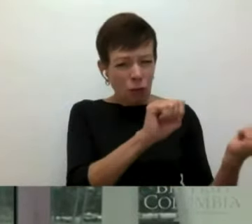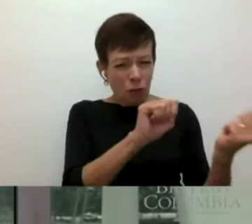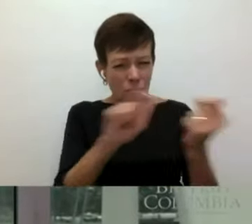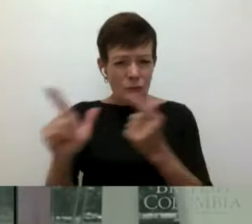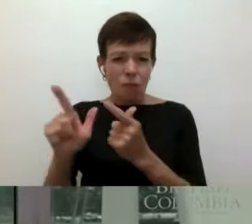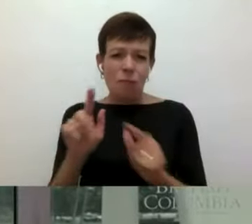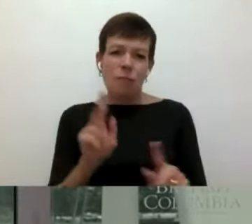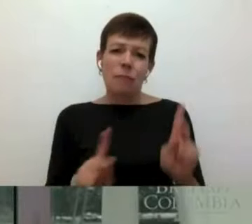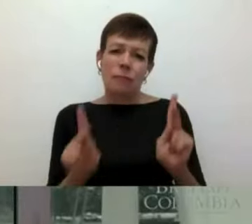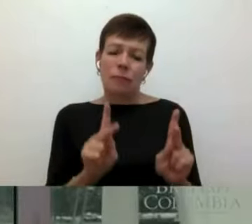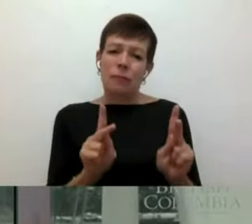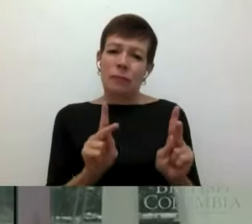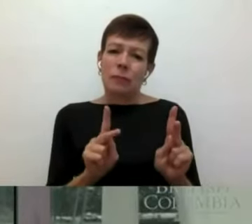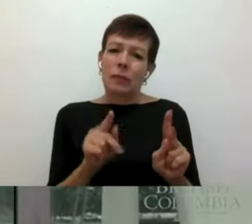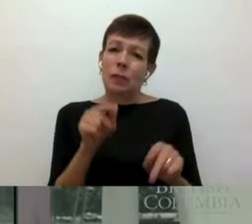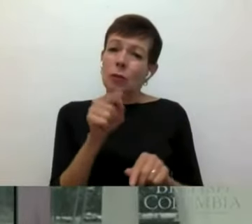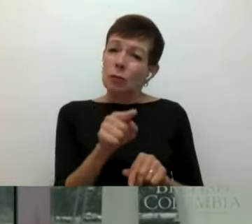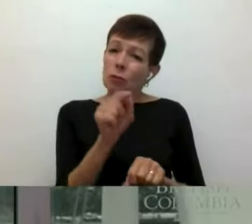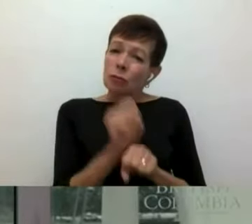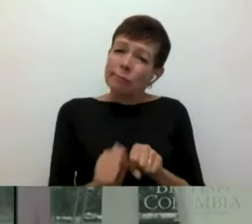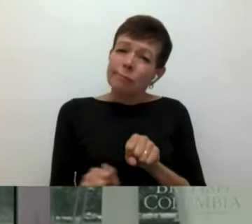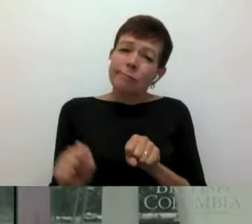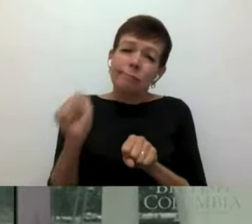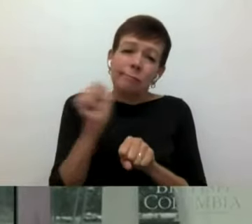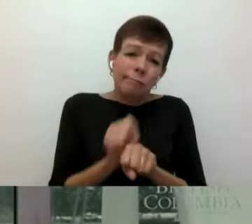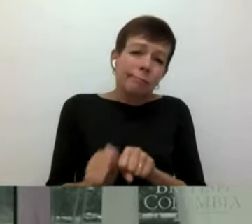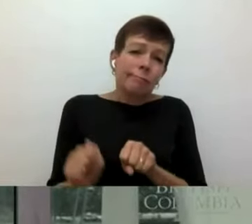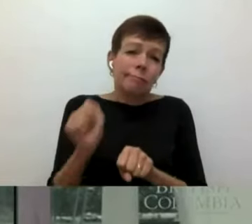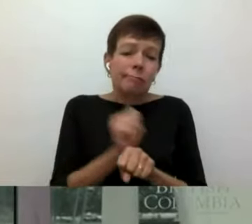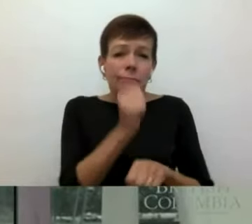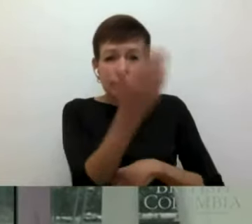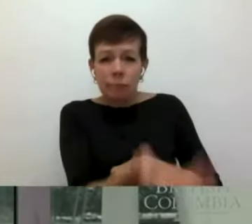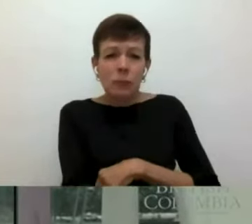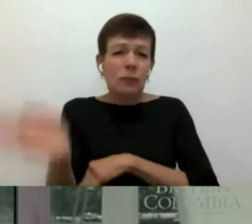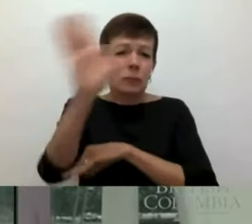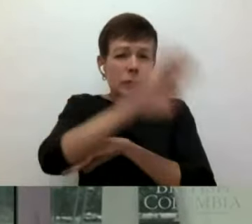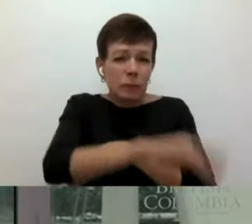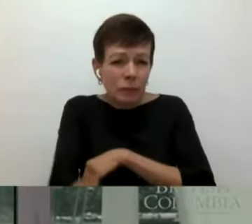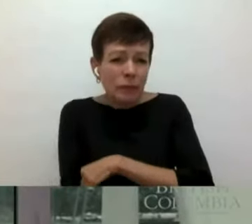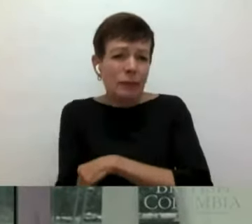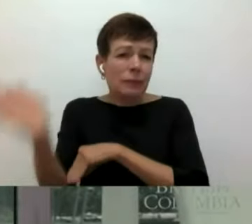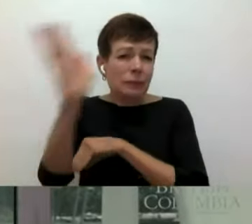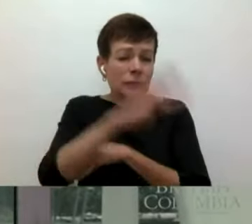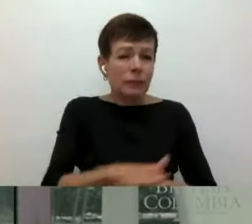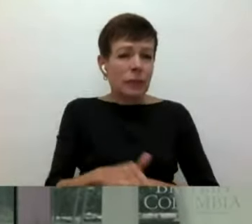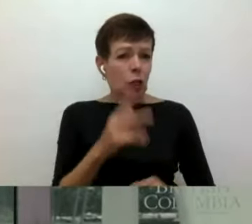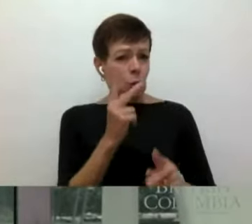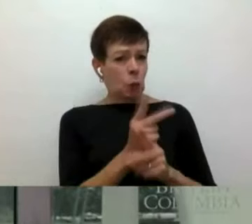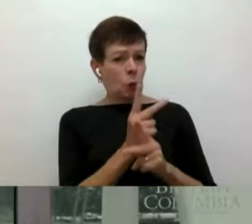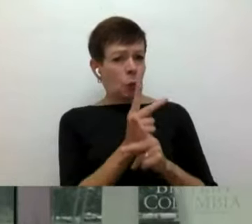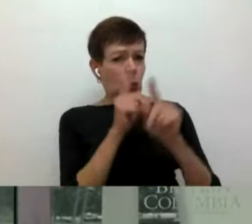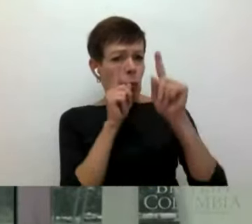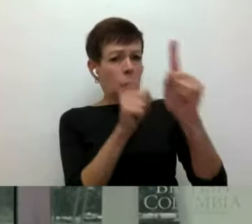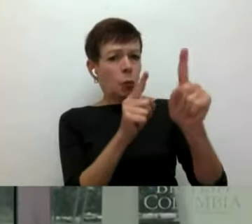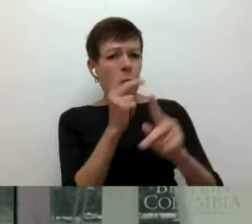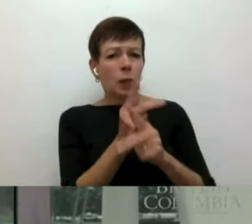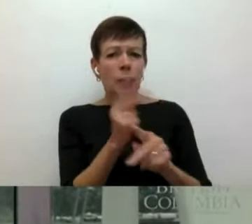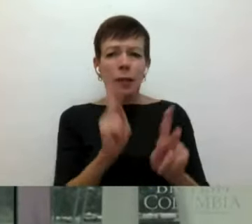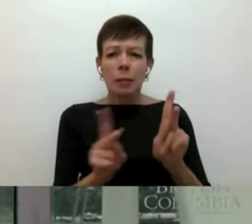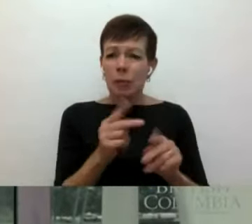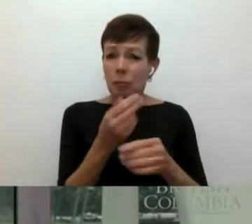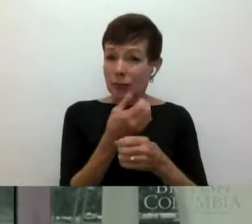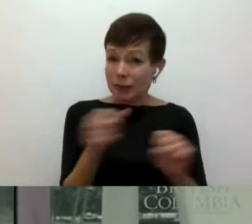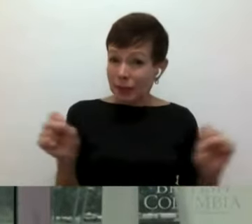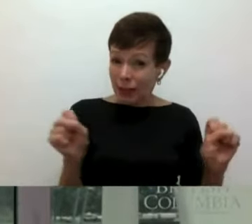sincere gratitude and appreciation to everyone who has worked so diligently, such long hours to help keep